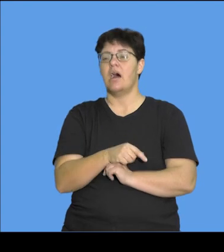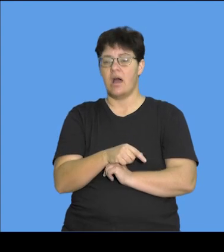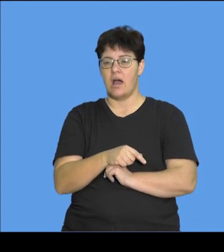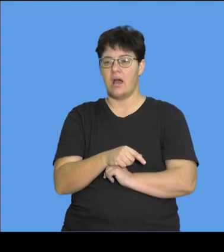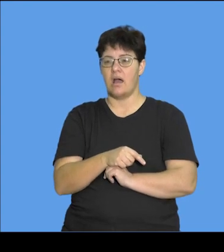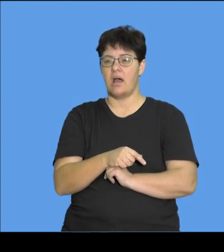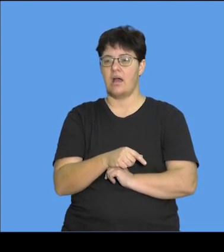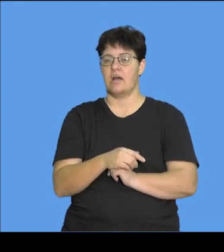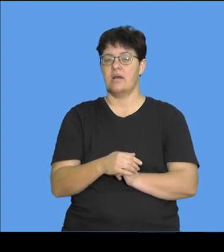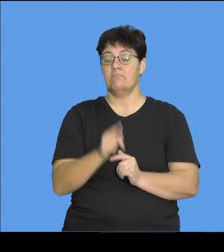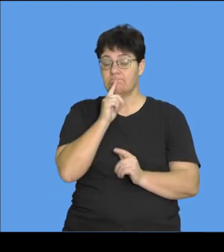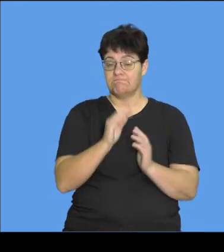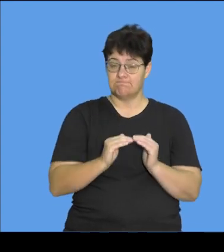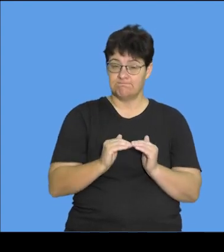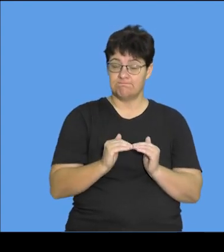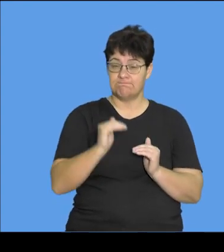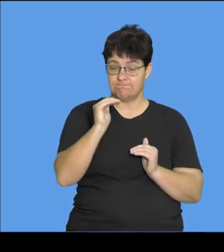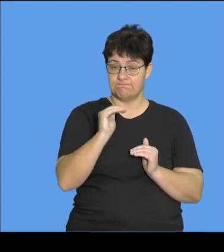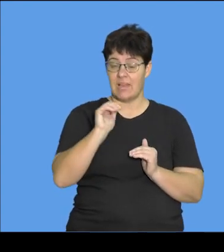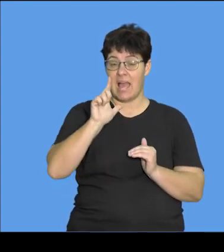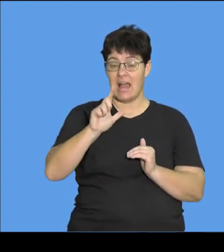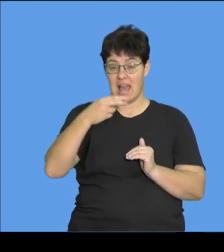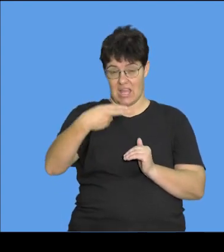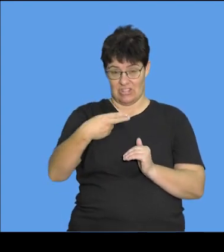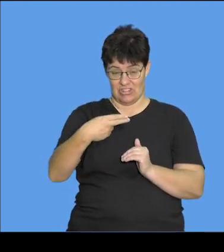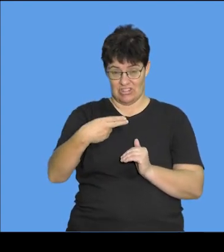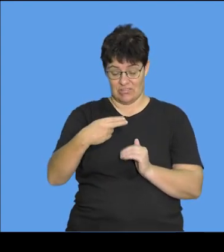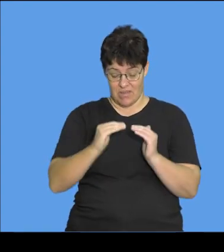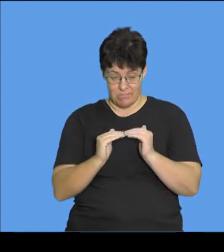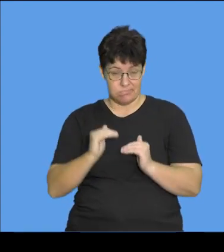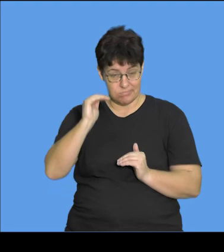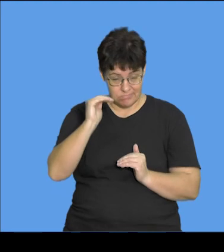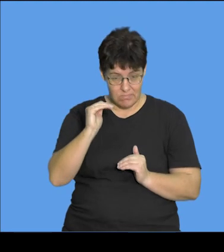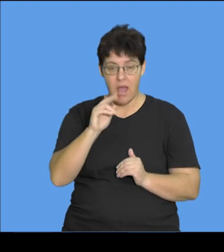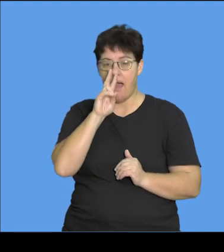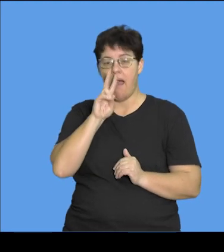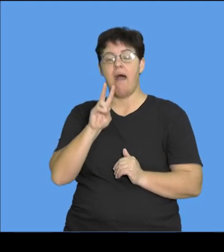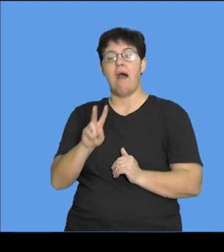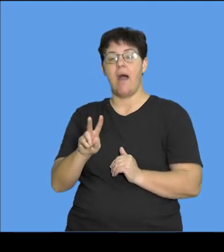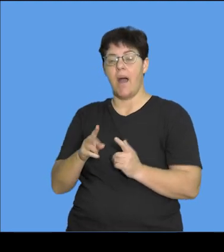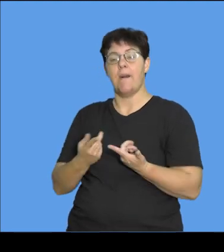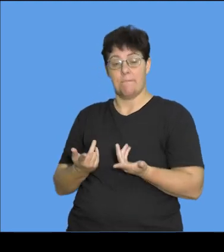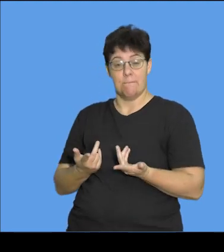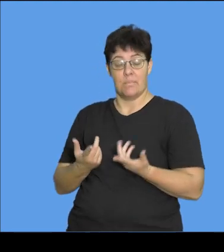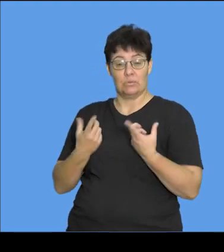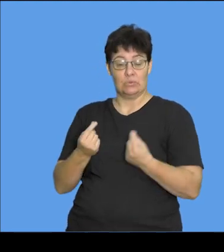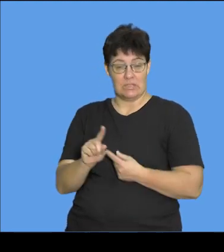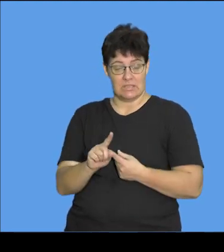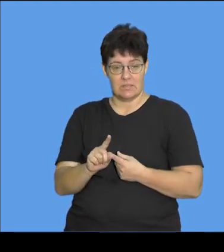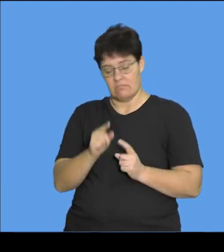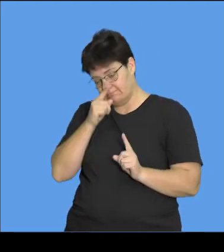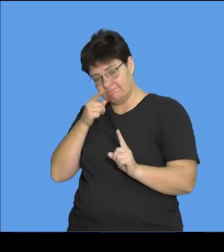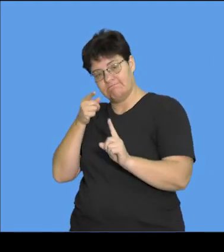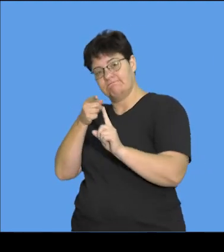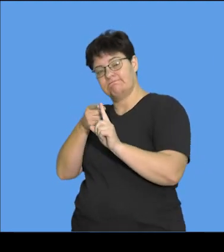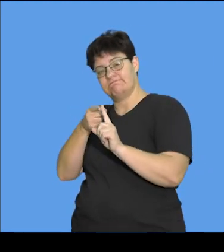increase, and when luteinizing hormone level increases, we see that it begins to target the corpus